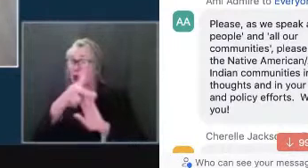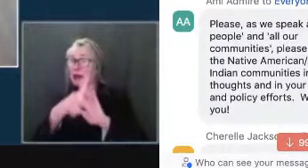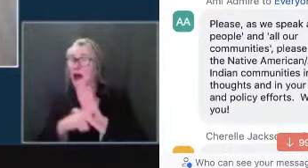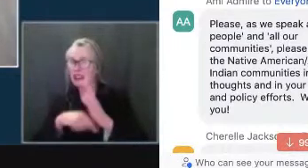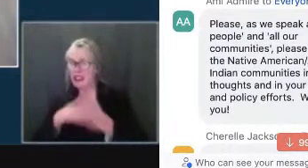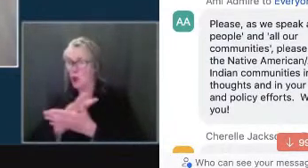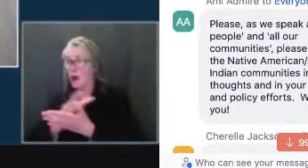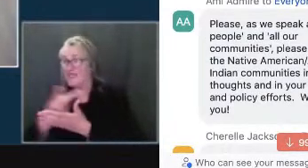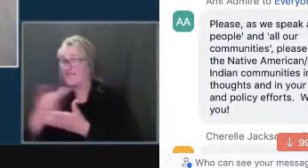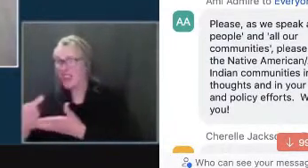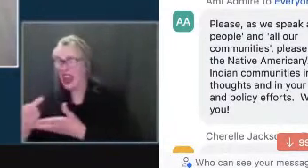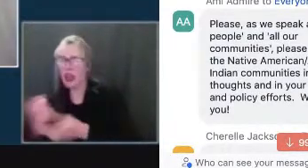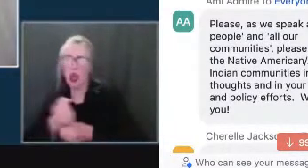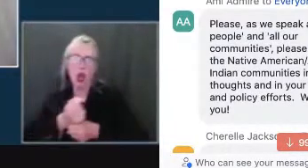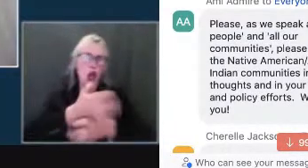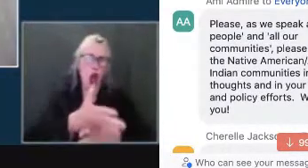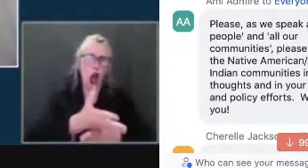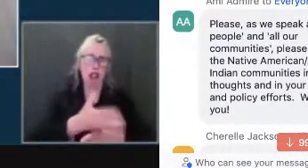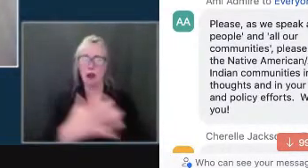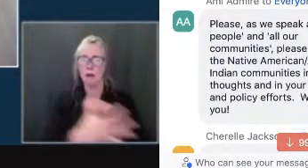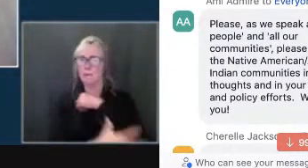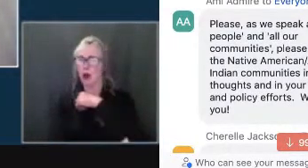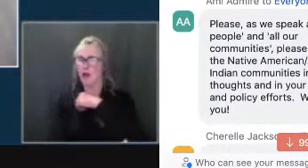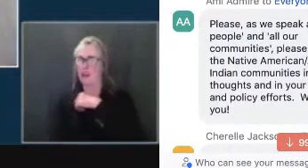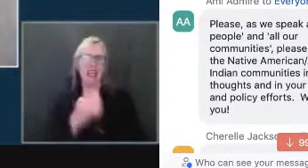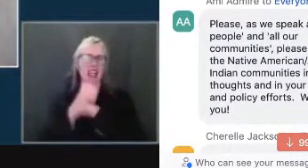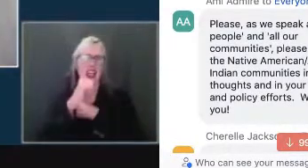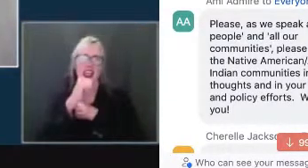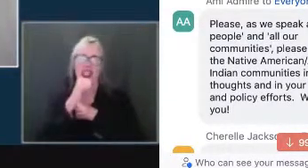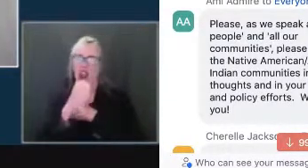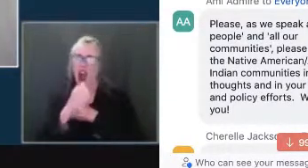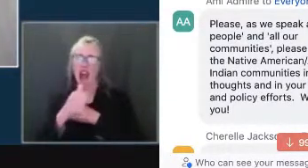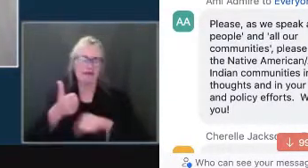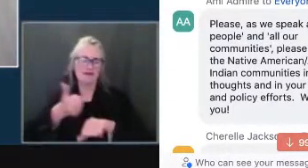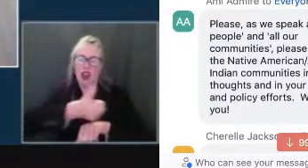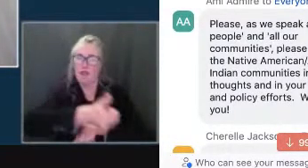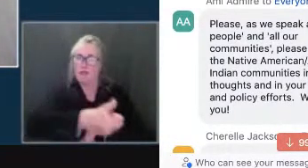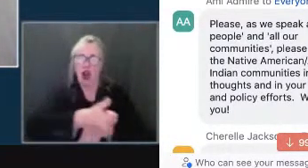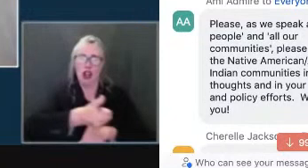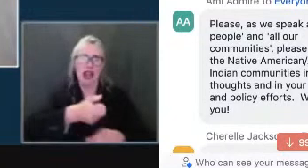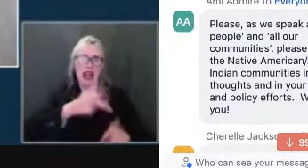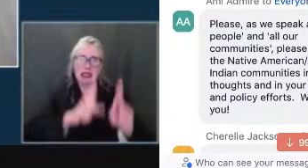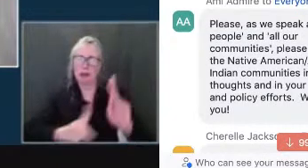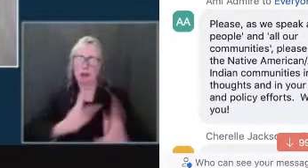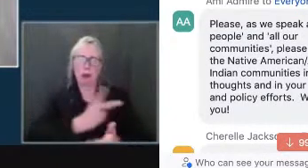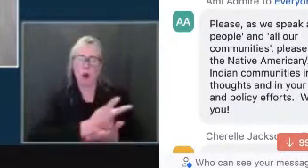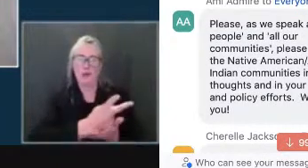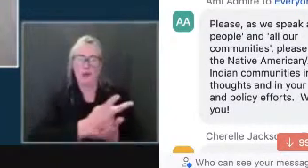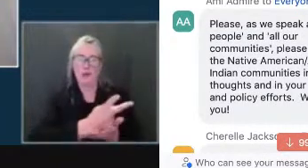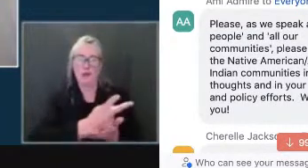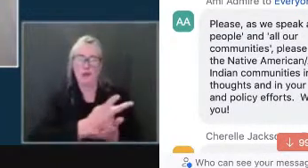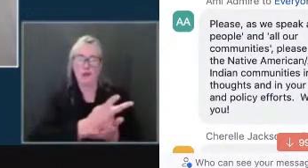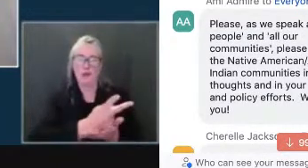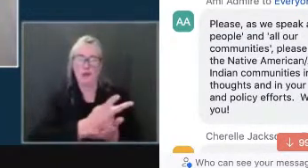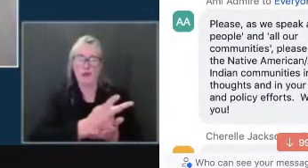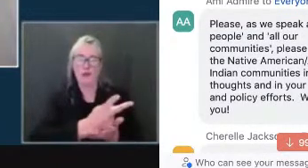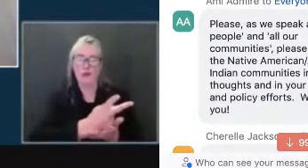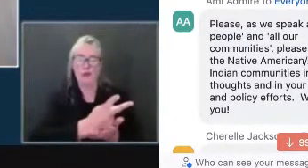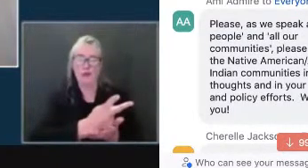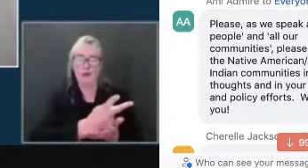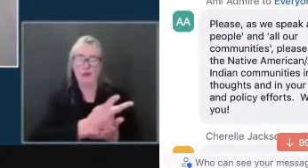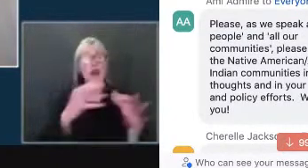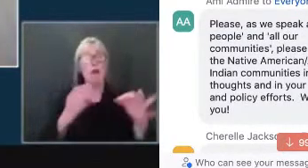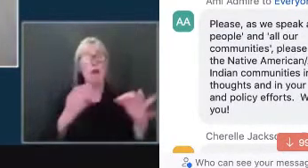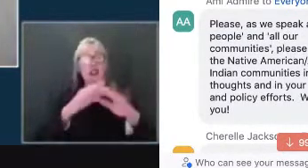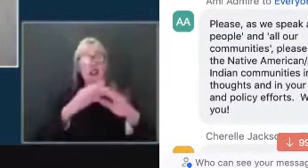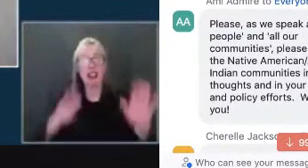and not failed individuals. From a broken criminal justice system, to inclusionary housing practices, to mountains of red tape that